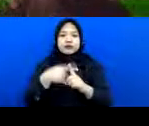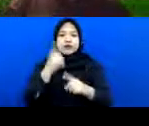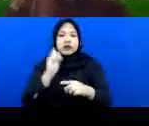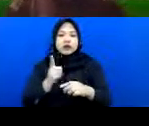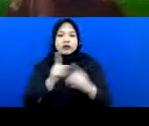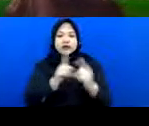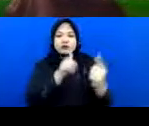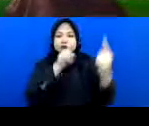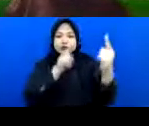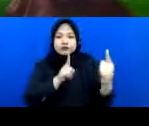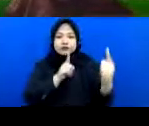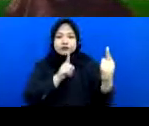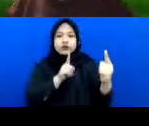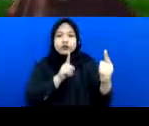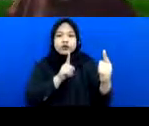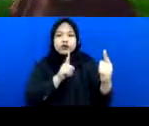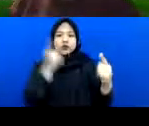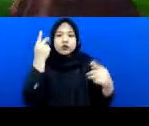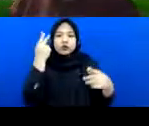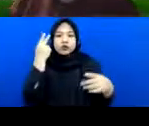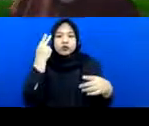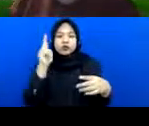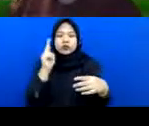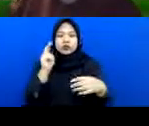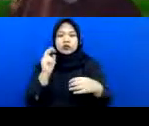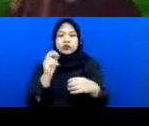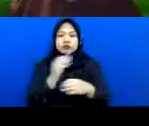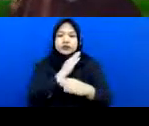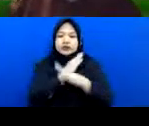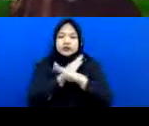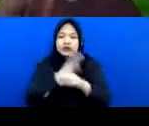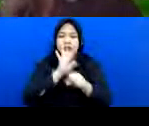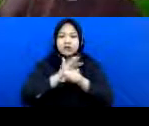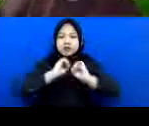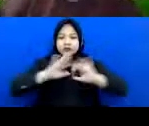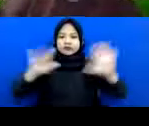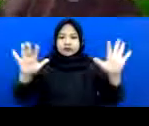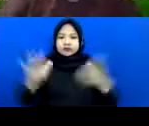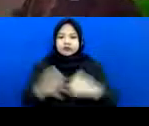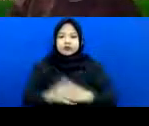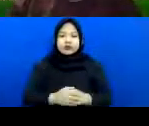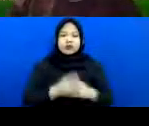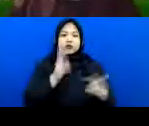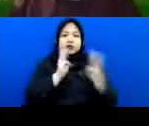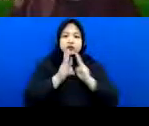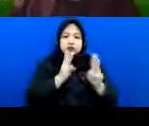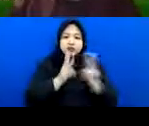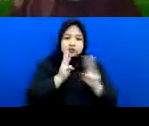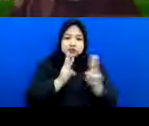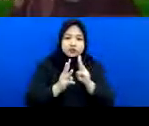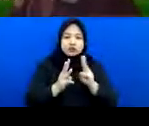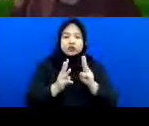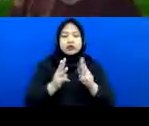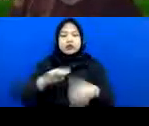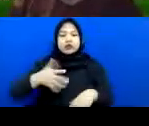with social distancing as an effort to curb the spread of COVID-19. The interview session will be